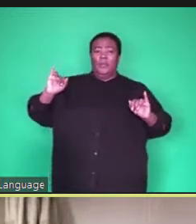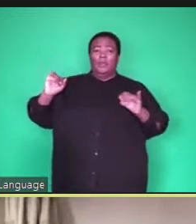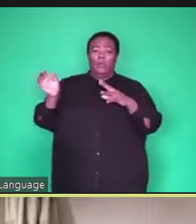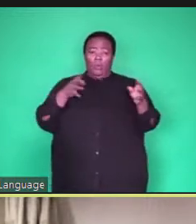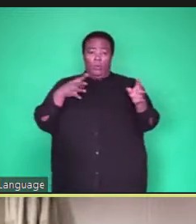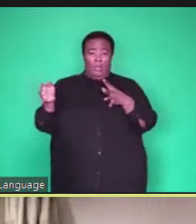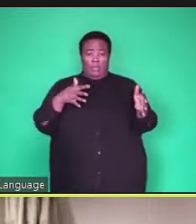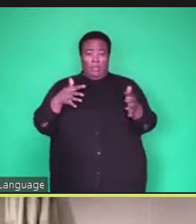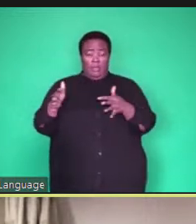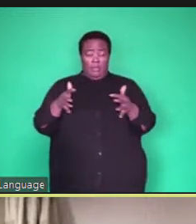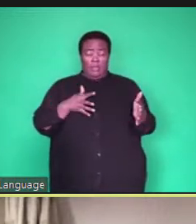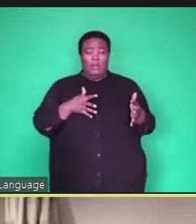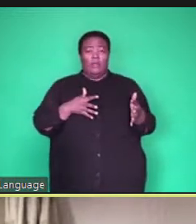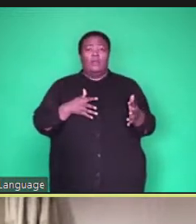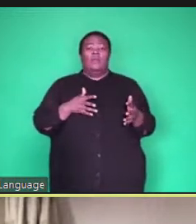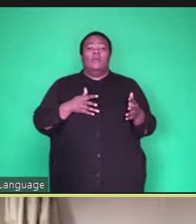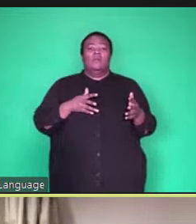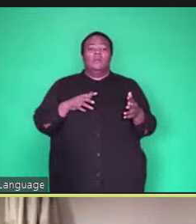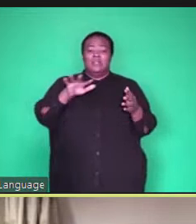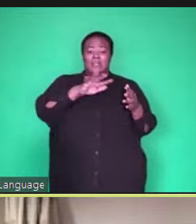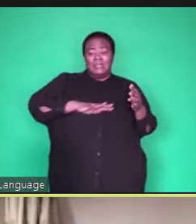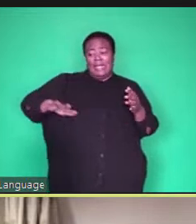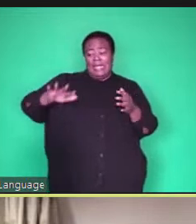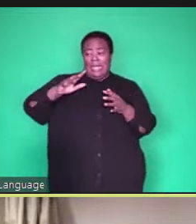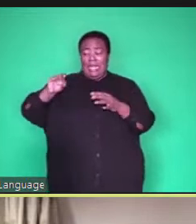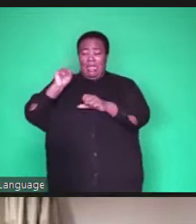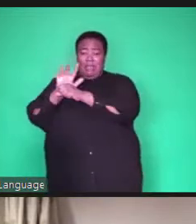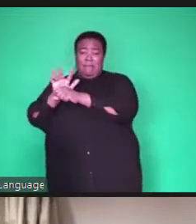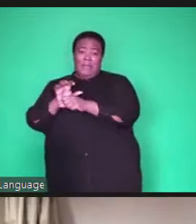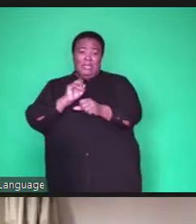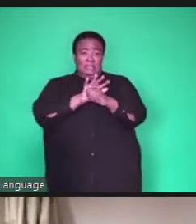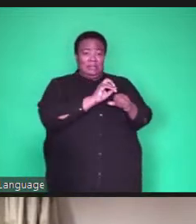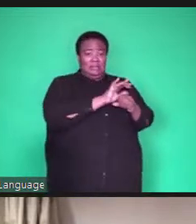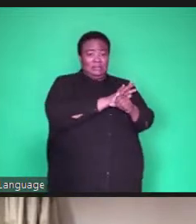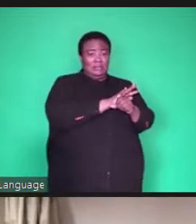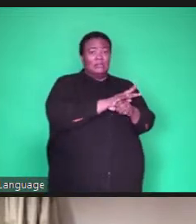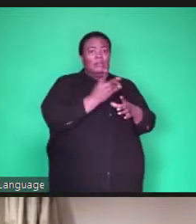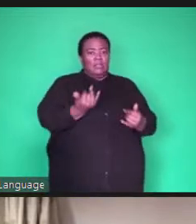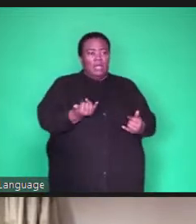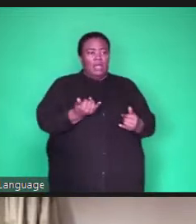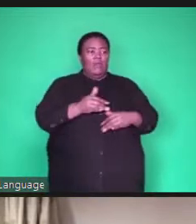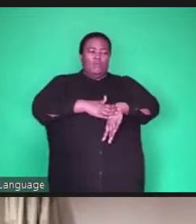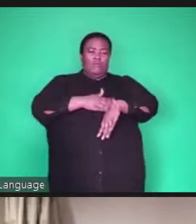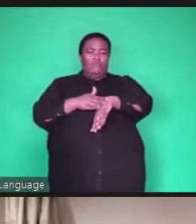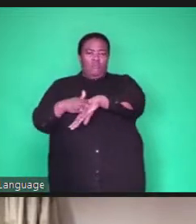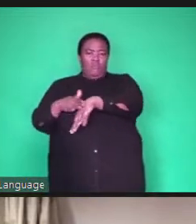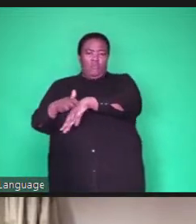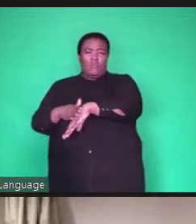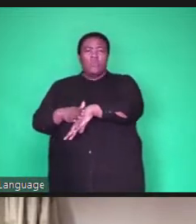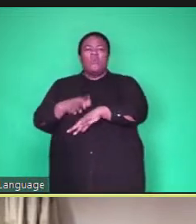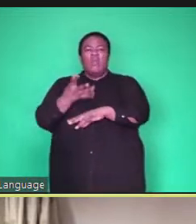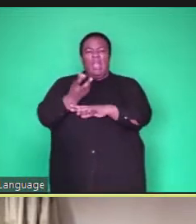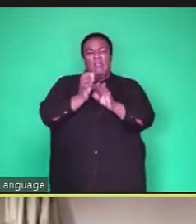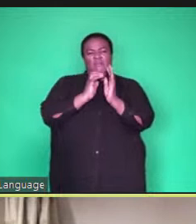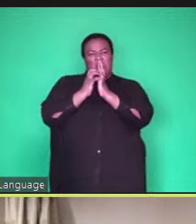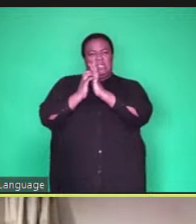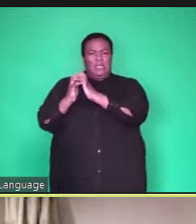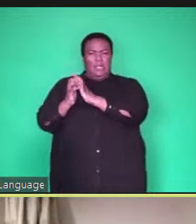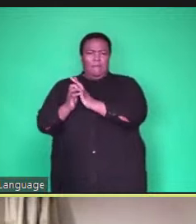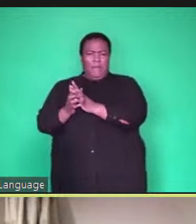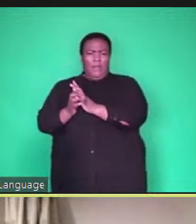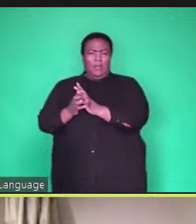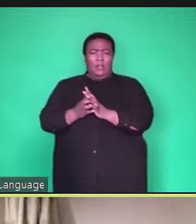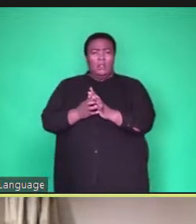intensity and the frequency and the areas that are impacted by these are growing. And there are plenty of examples of this within the country and the